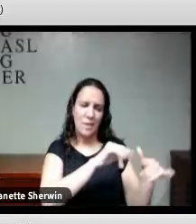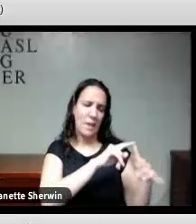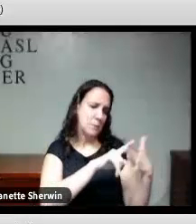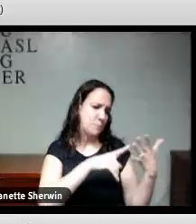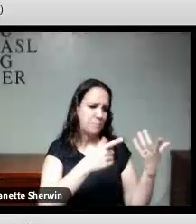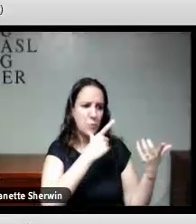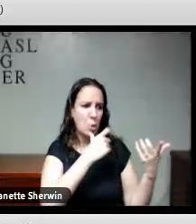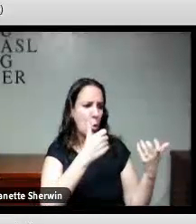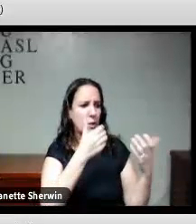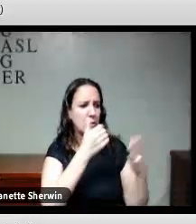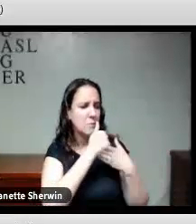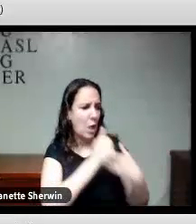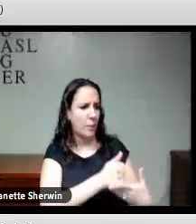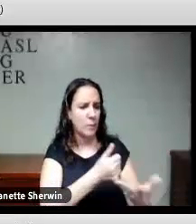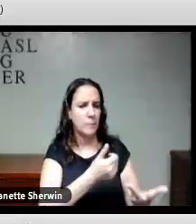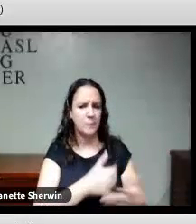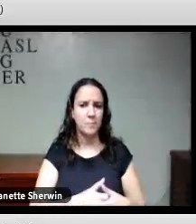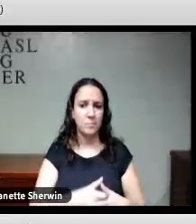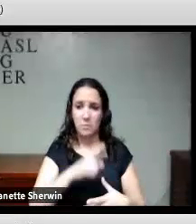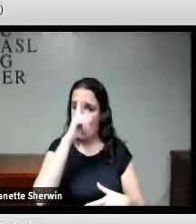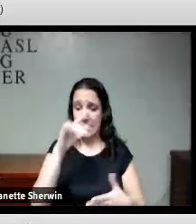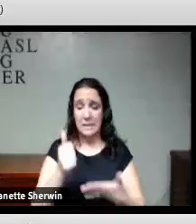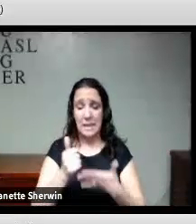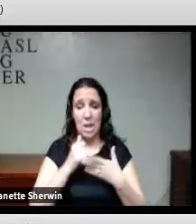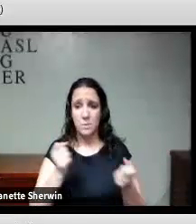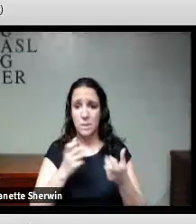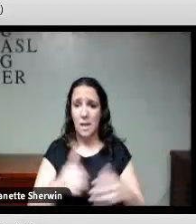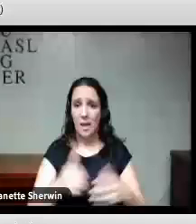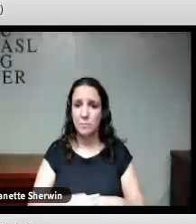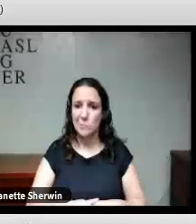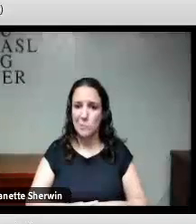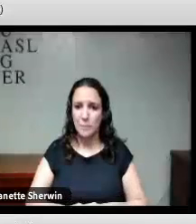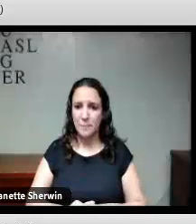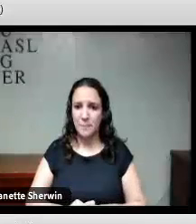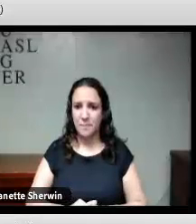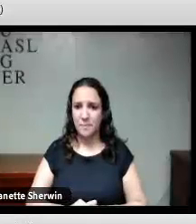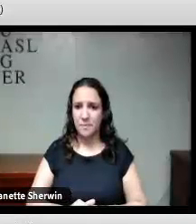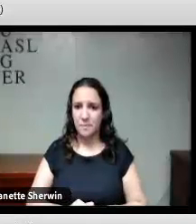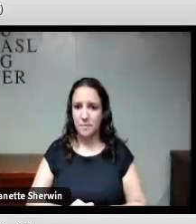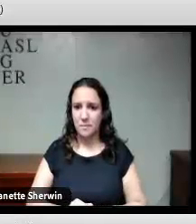you accountable? I find that very helpful when people hold me accountable.